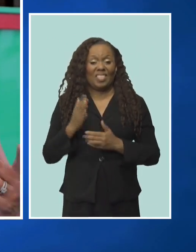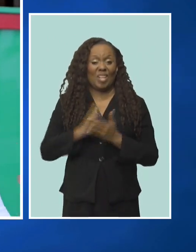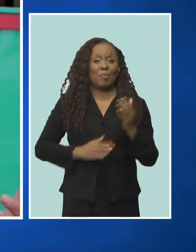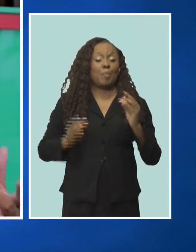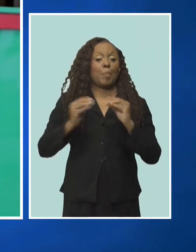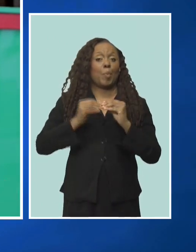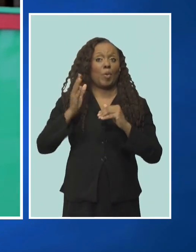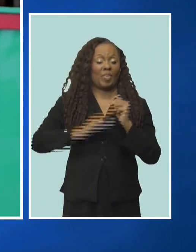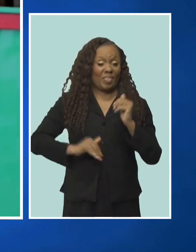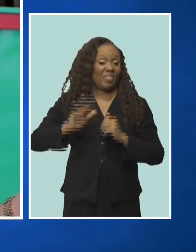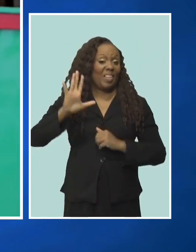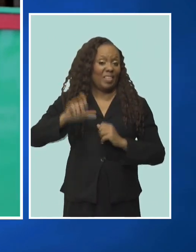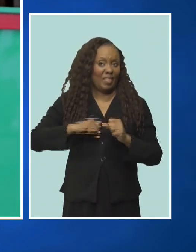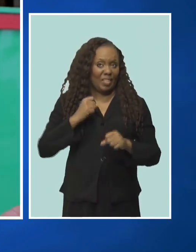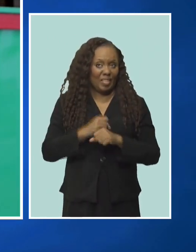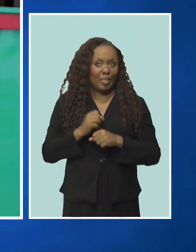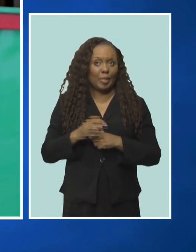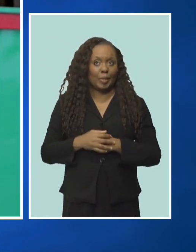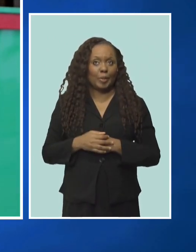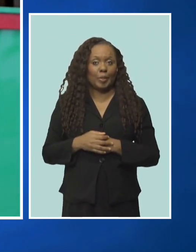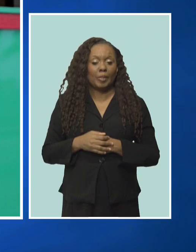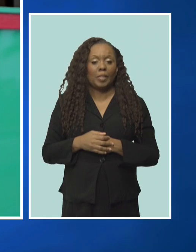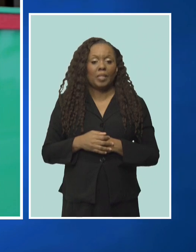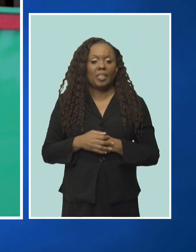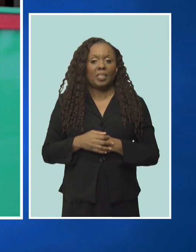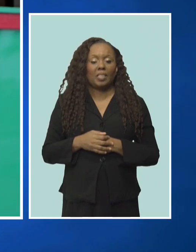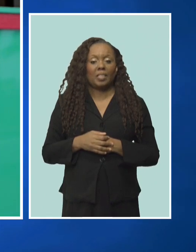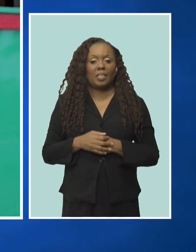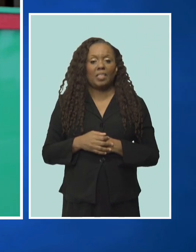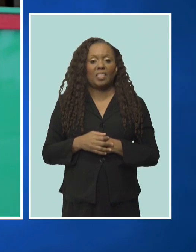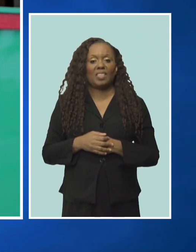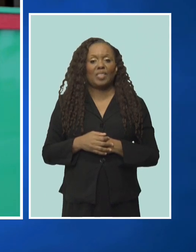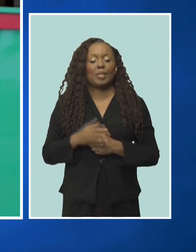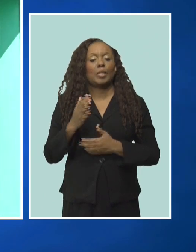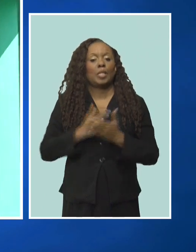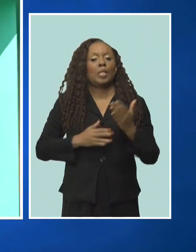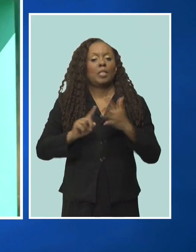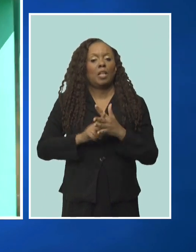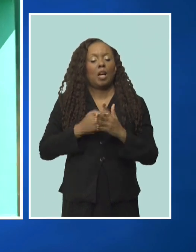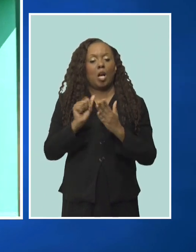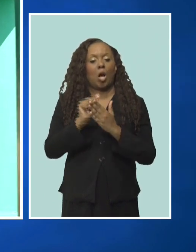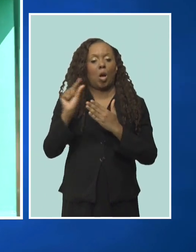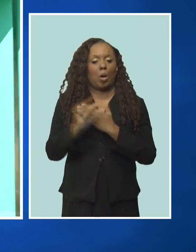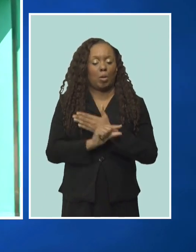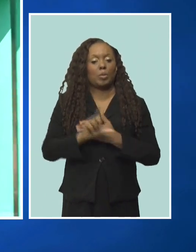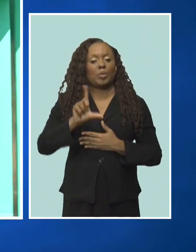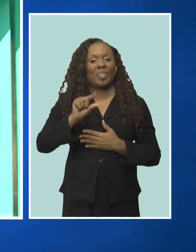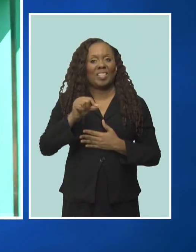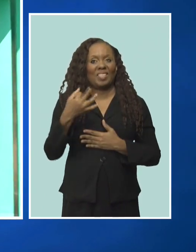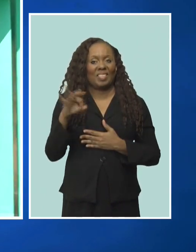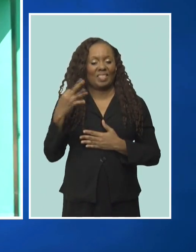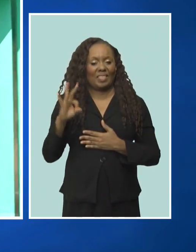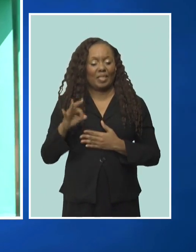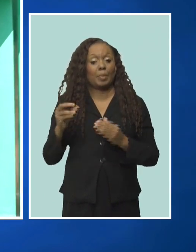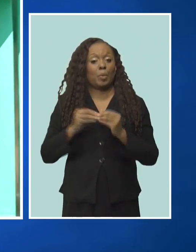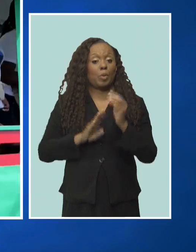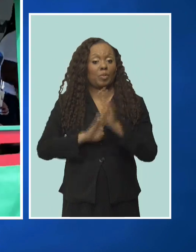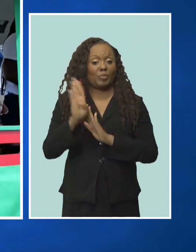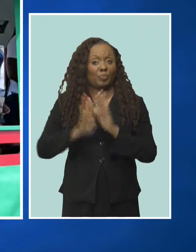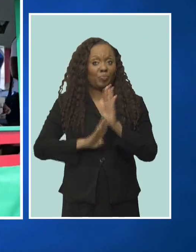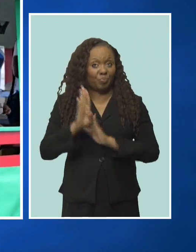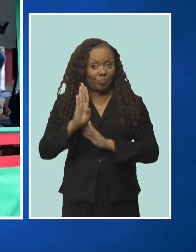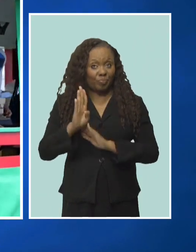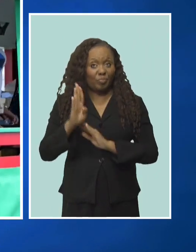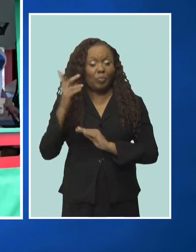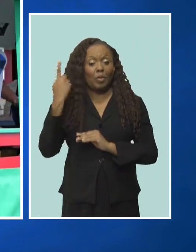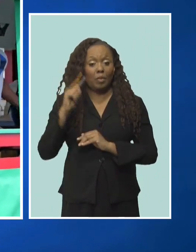because I just mentioned before, a lot of them starting in August 2019. More development is in the works for the Kooyman megastore, and